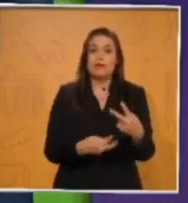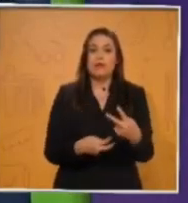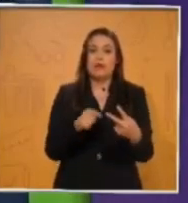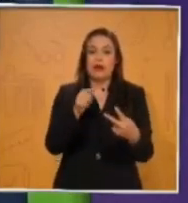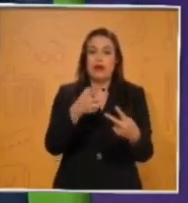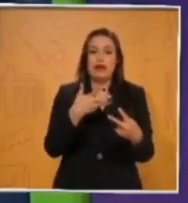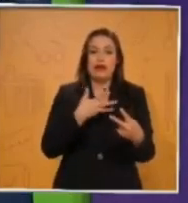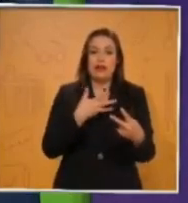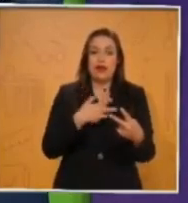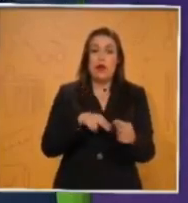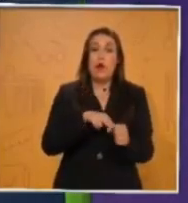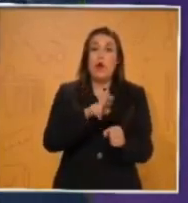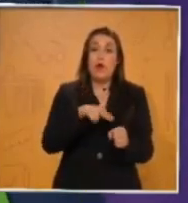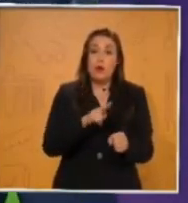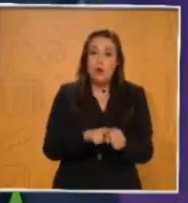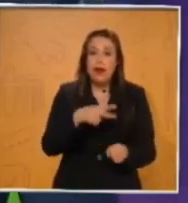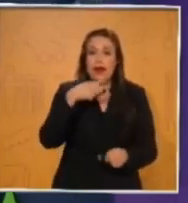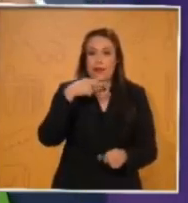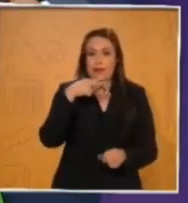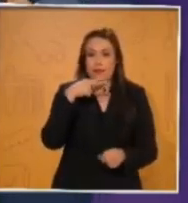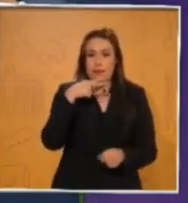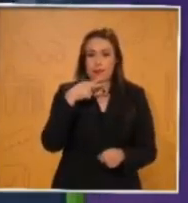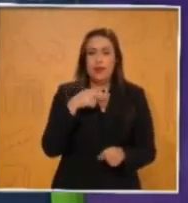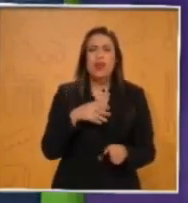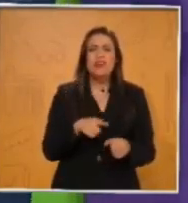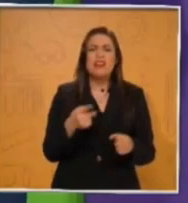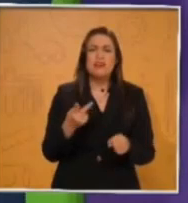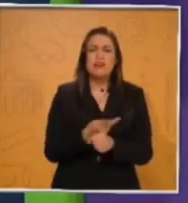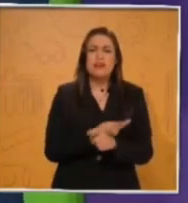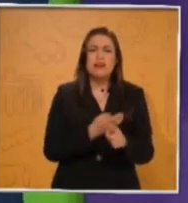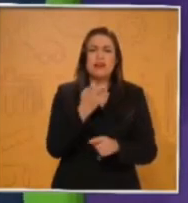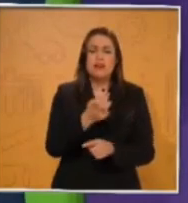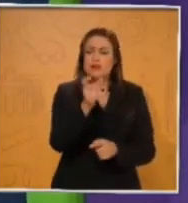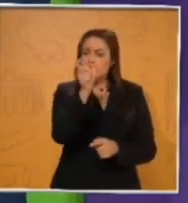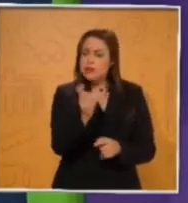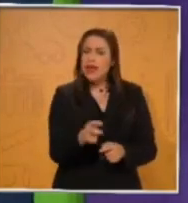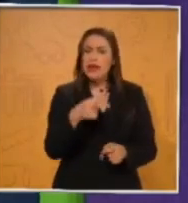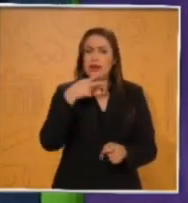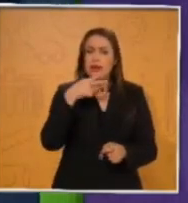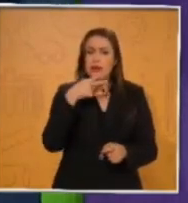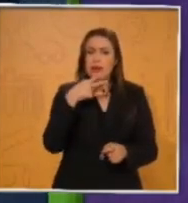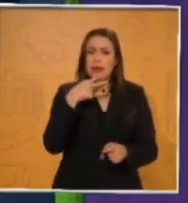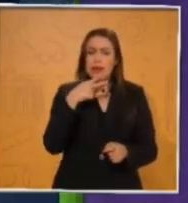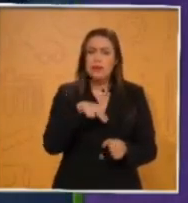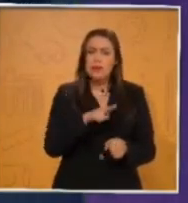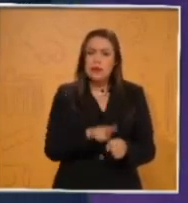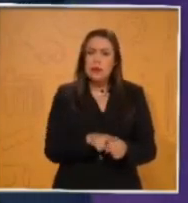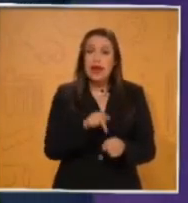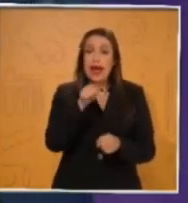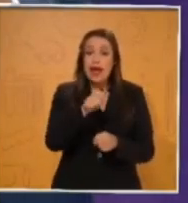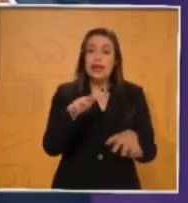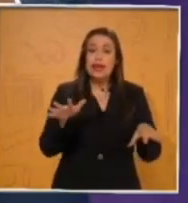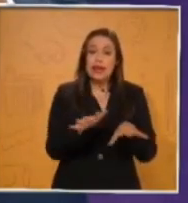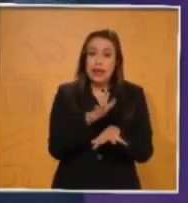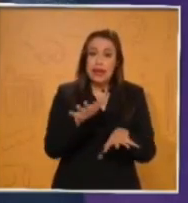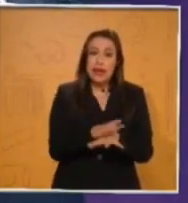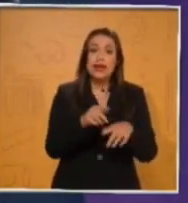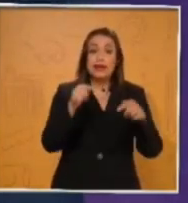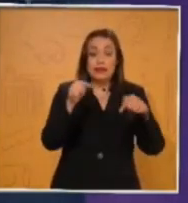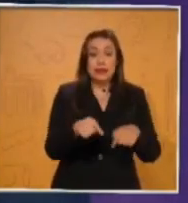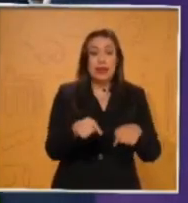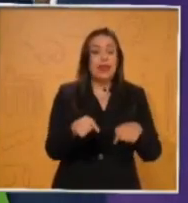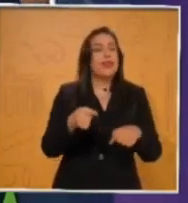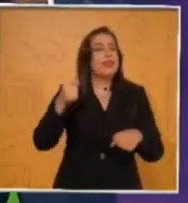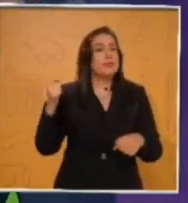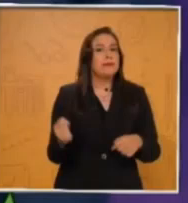irregular verbs. What happened with the irregular verbs? Well, They change. This is the principle, the